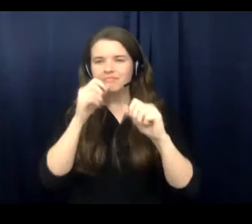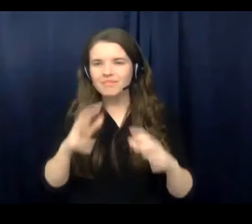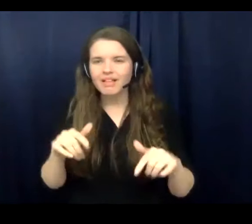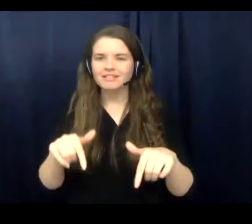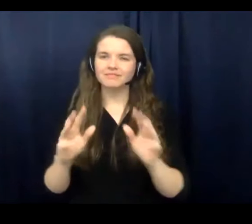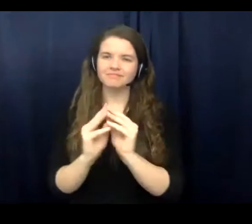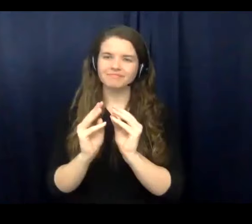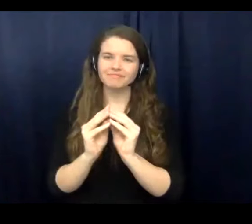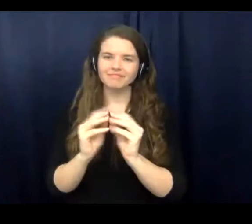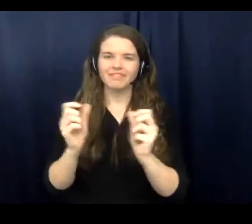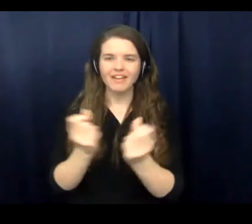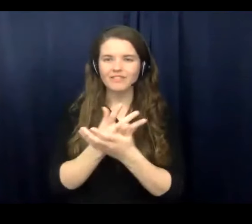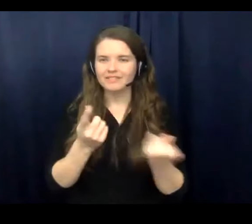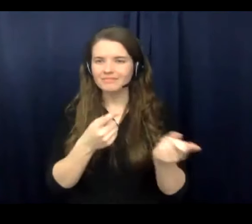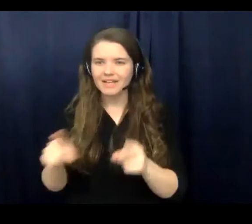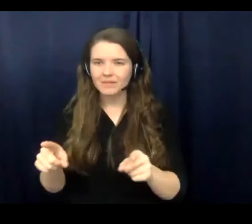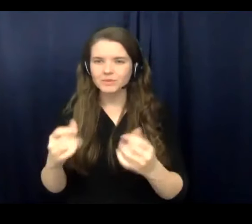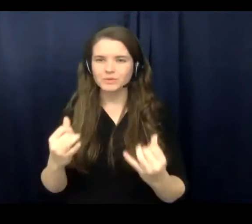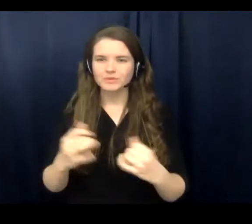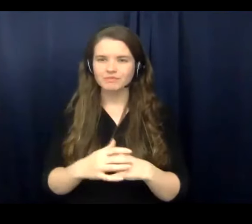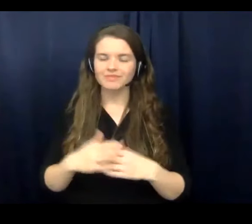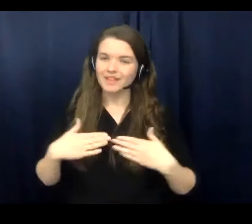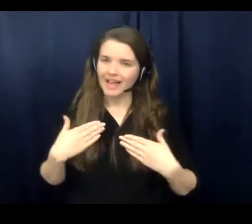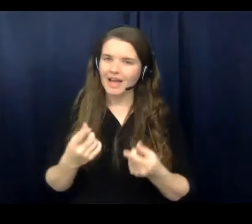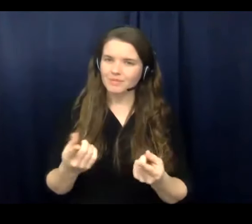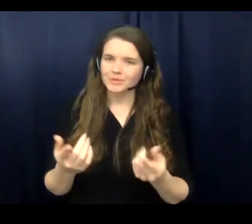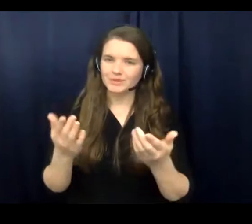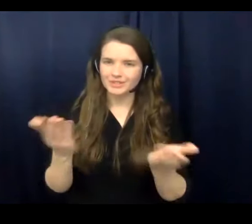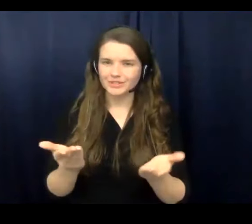in service. And just glad you're here. Amen. Bless you guys.